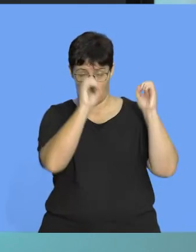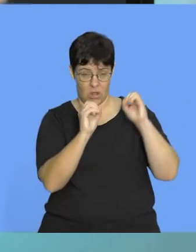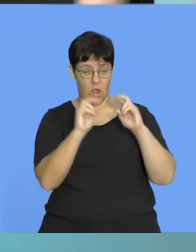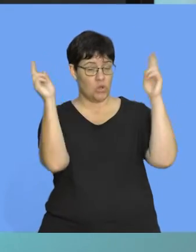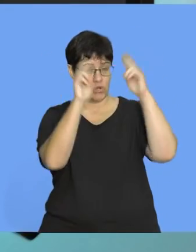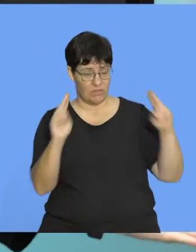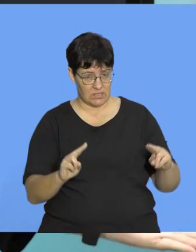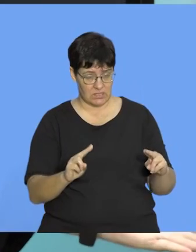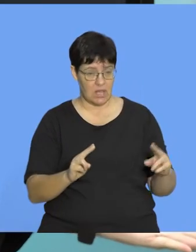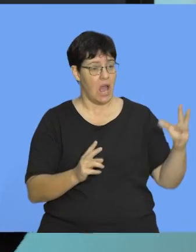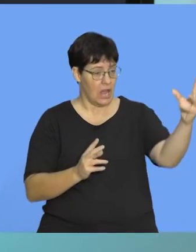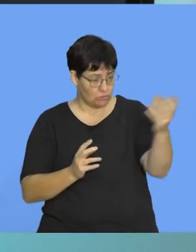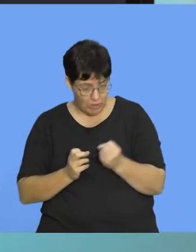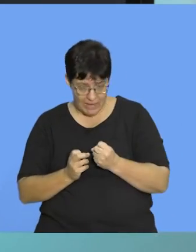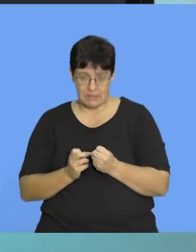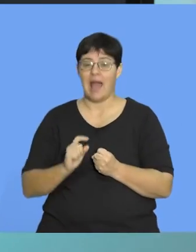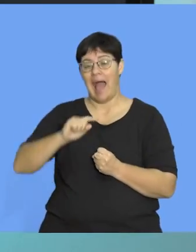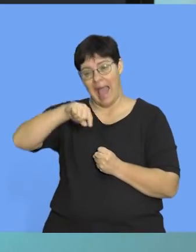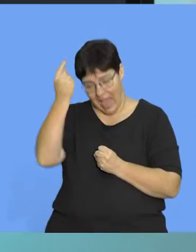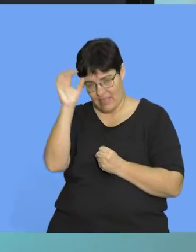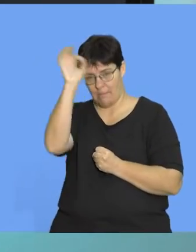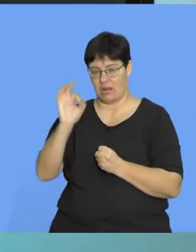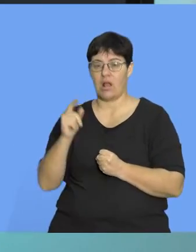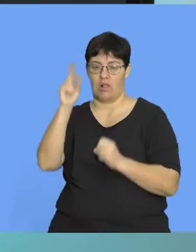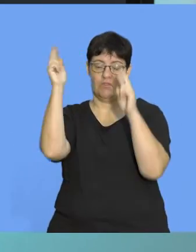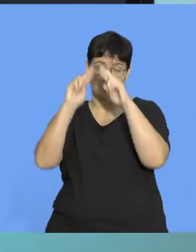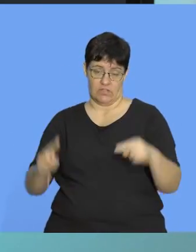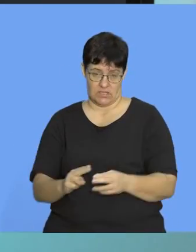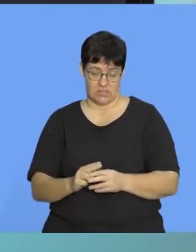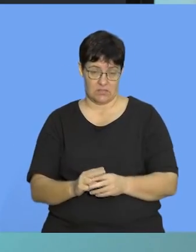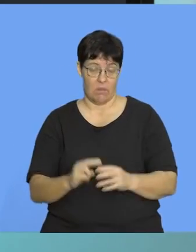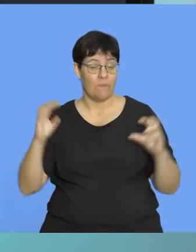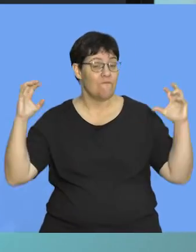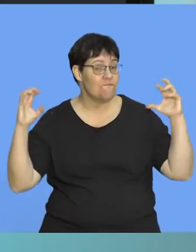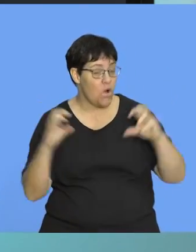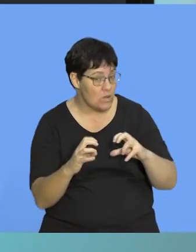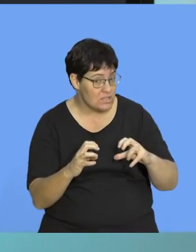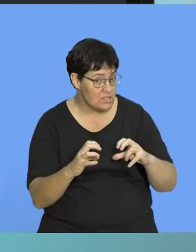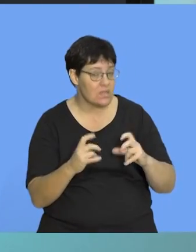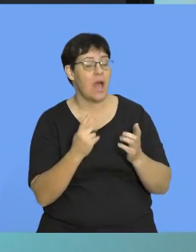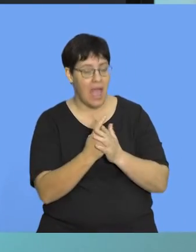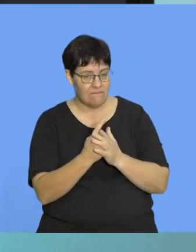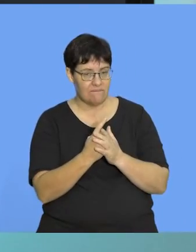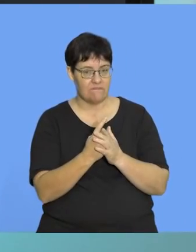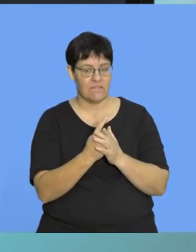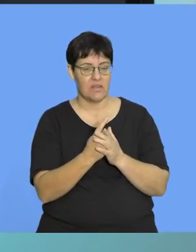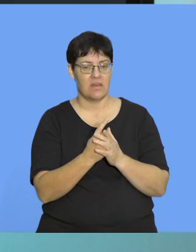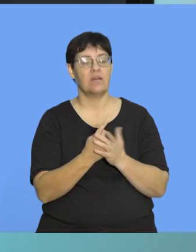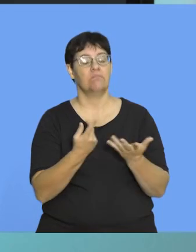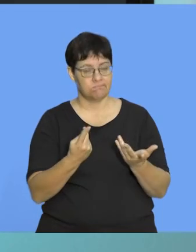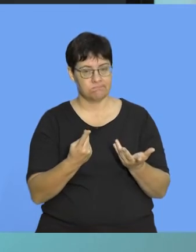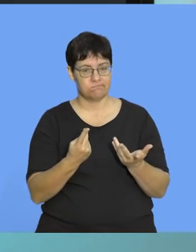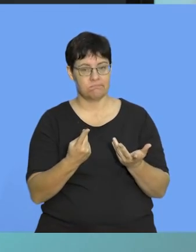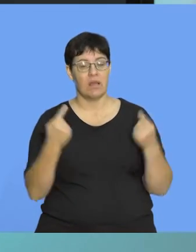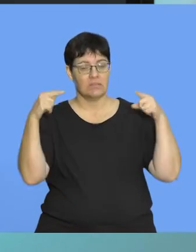attracts every other particle in the universe with a force that is directly proportional to